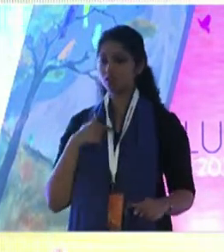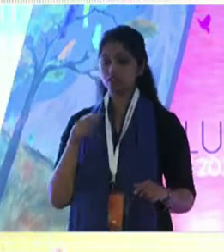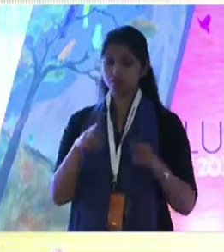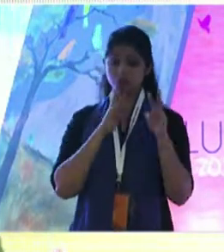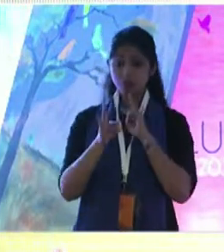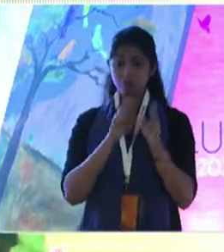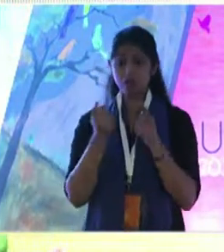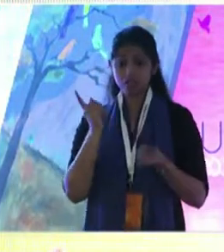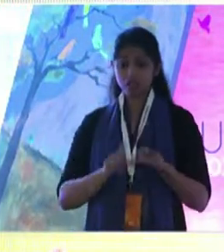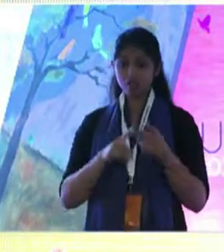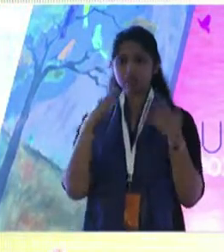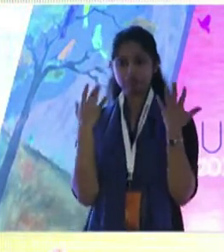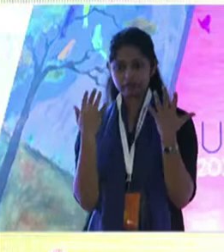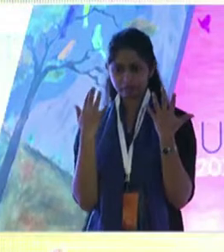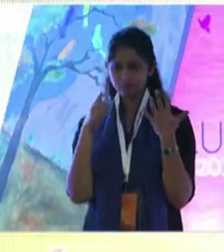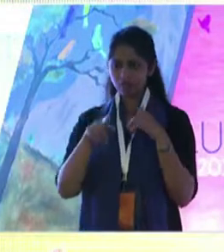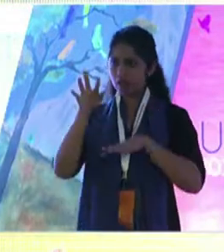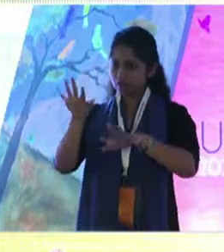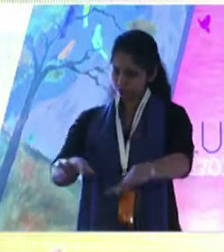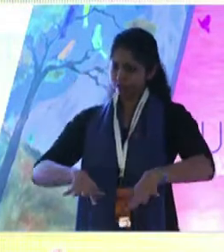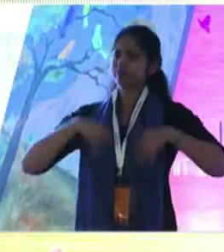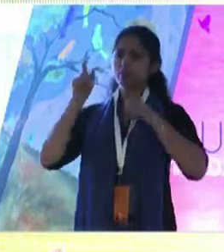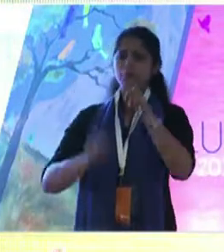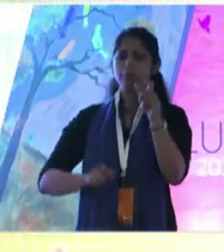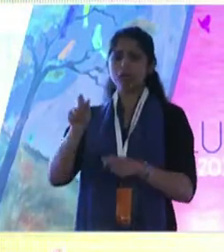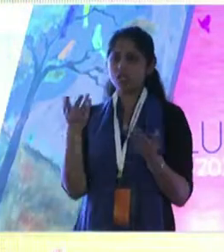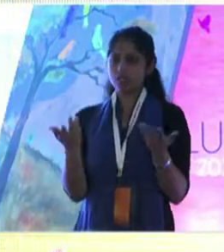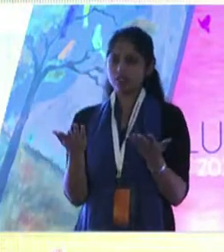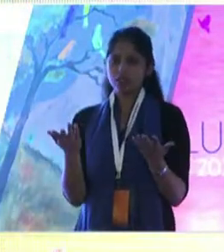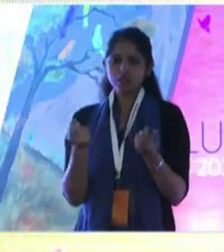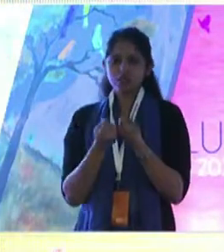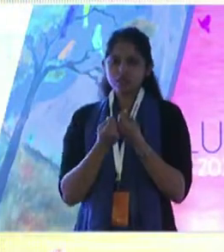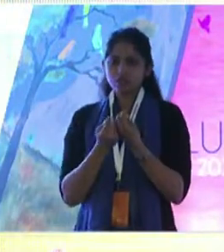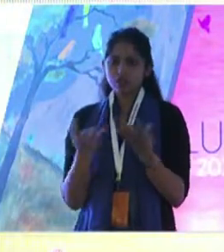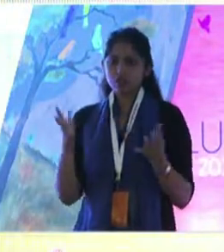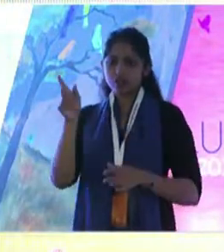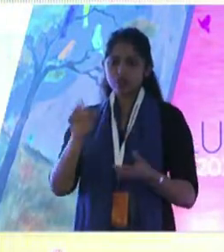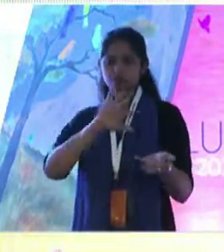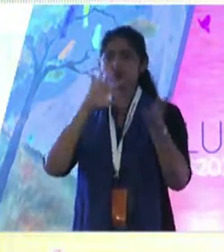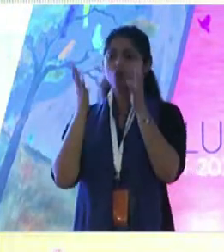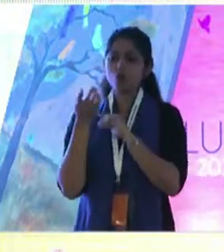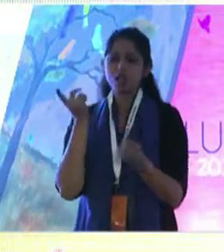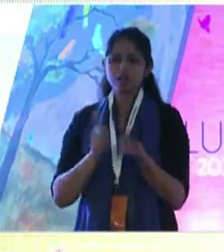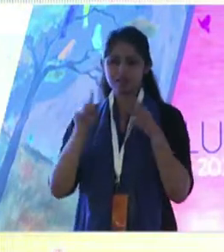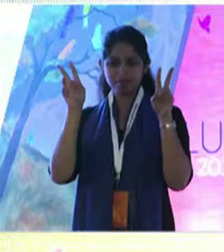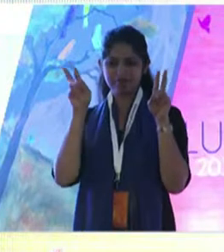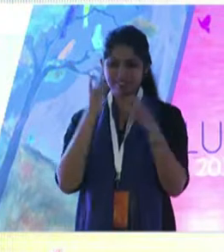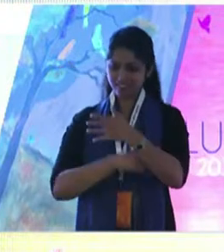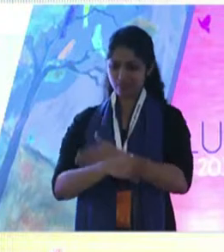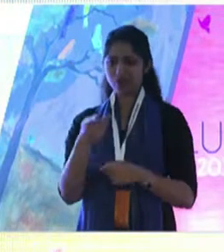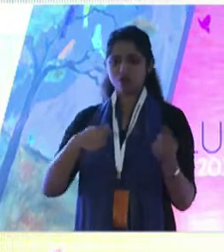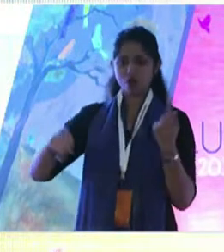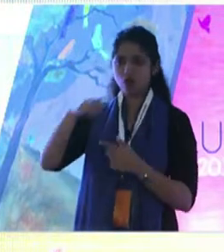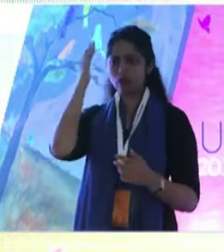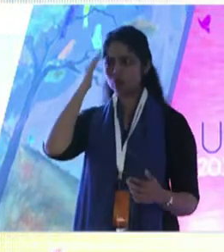10 minutes to a gathering of people who know so much about the world of, you know, people with disability